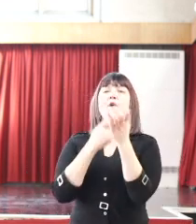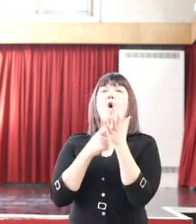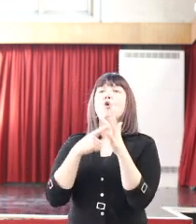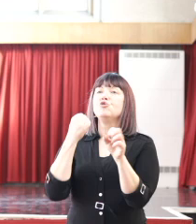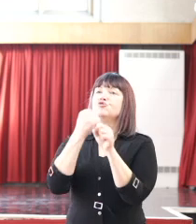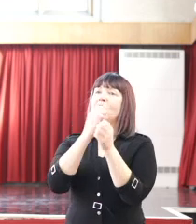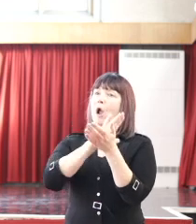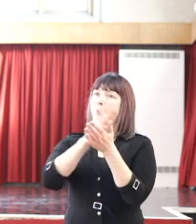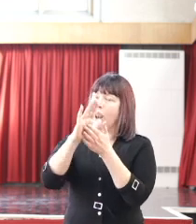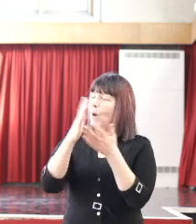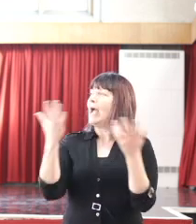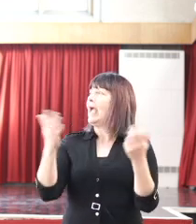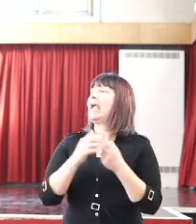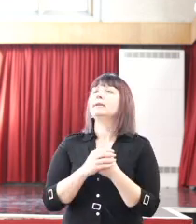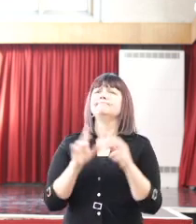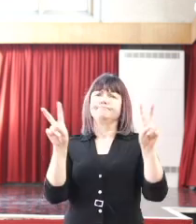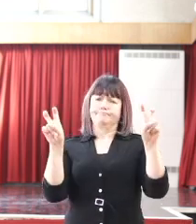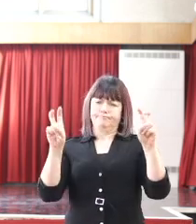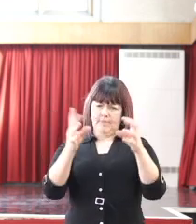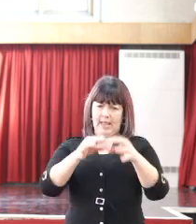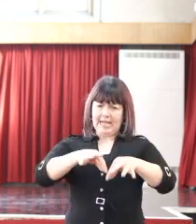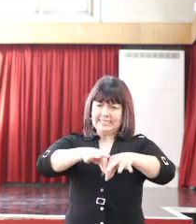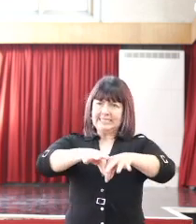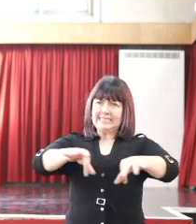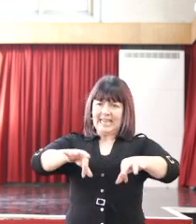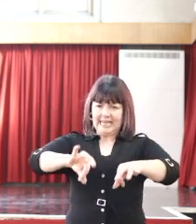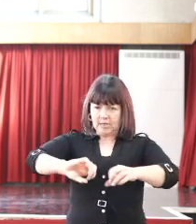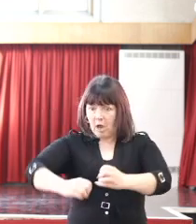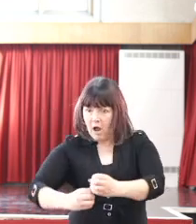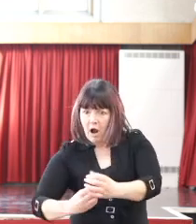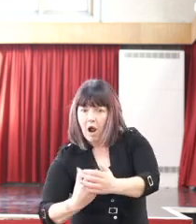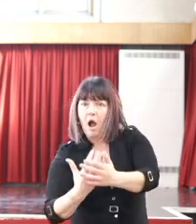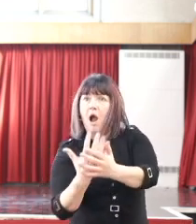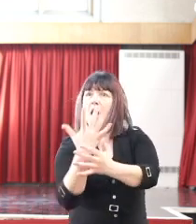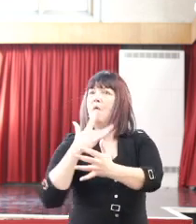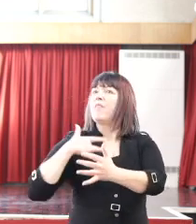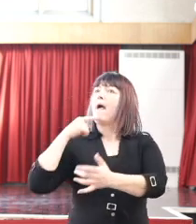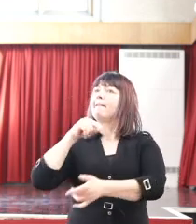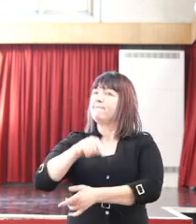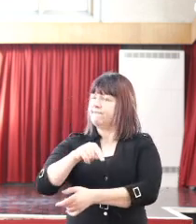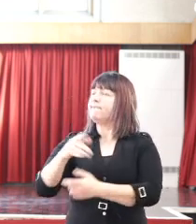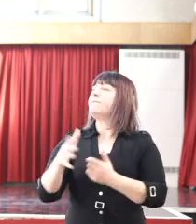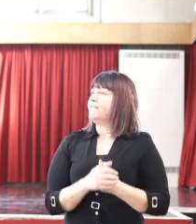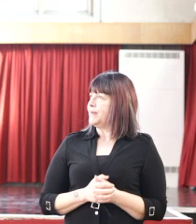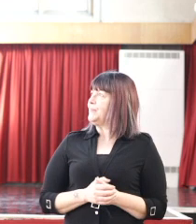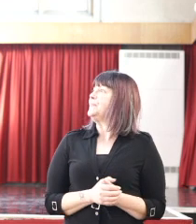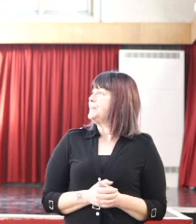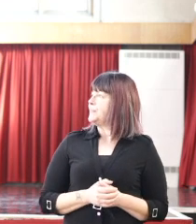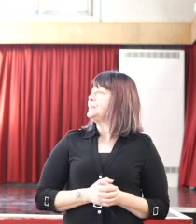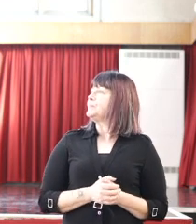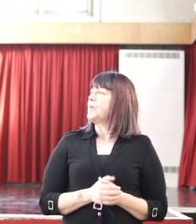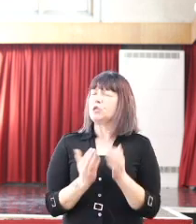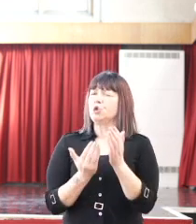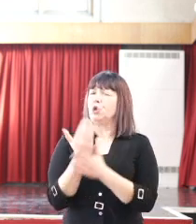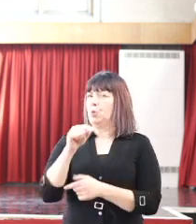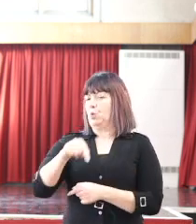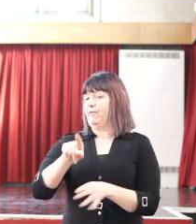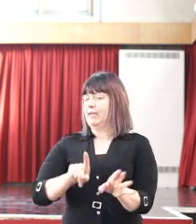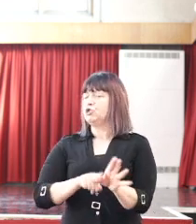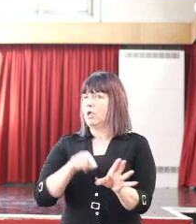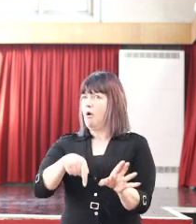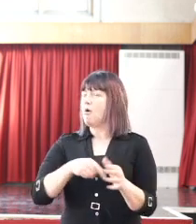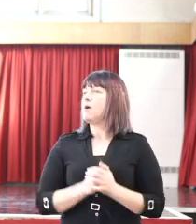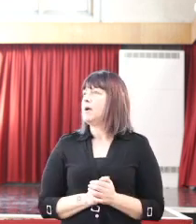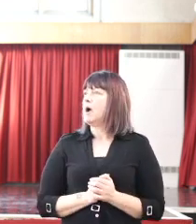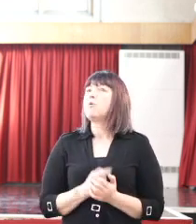Amber Light Seed of Life, which we had last time, and he's doing a brand new one for this year as well. And the last